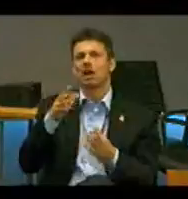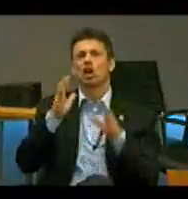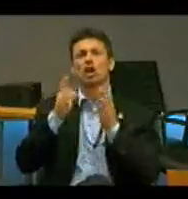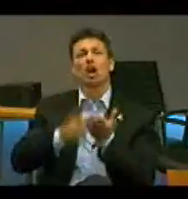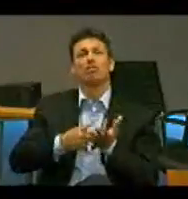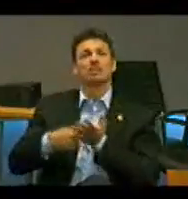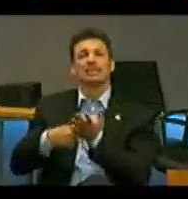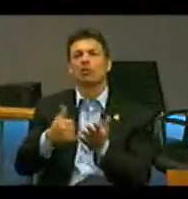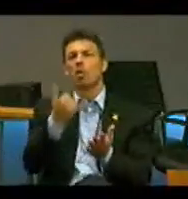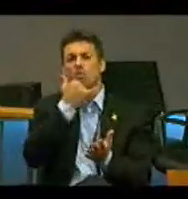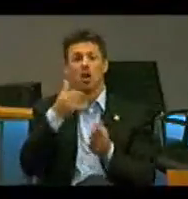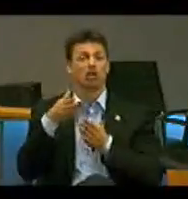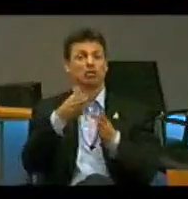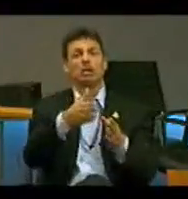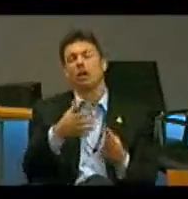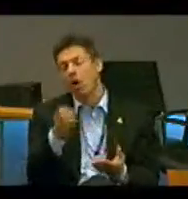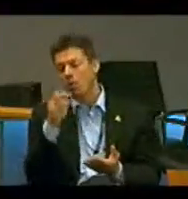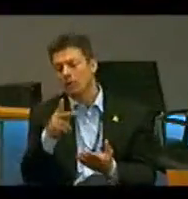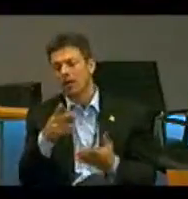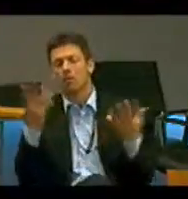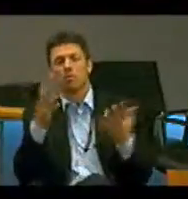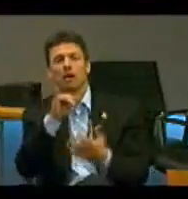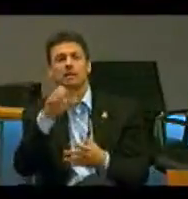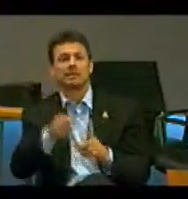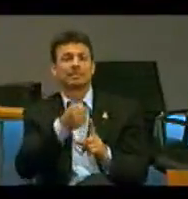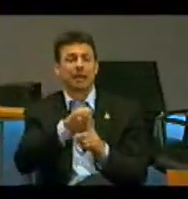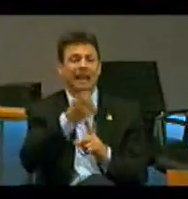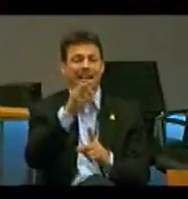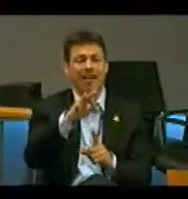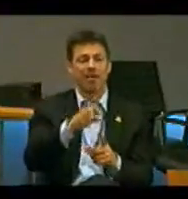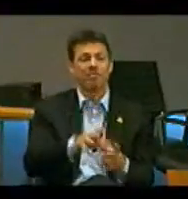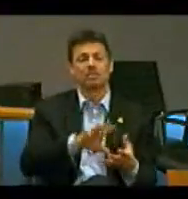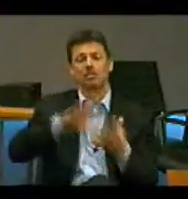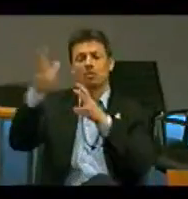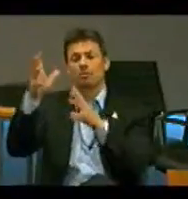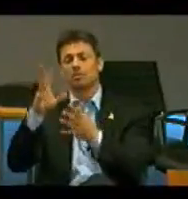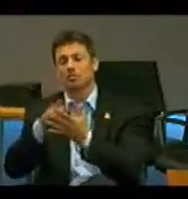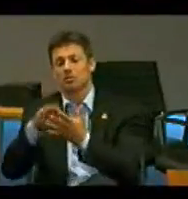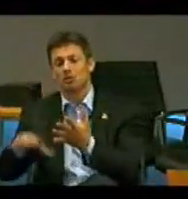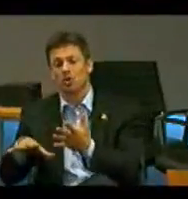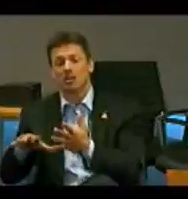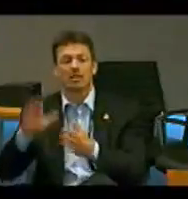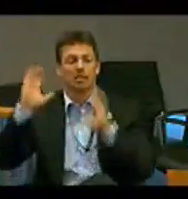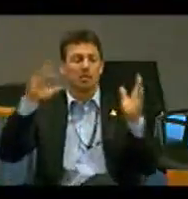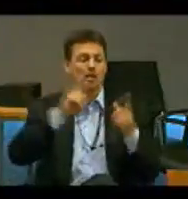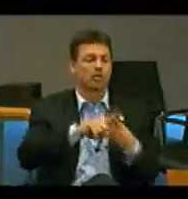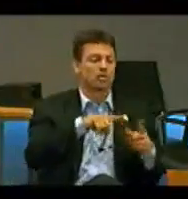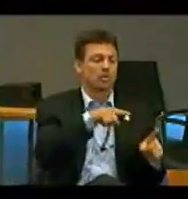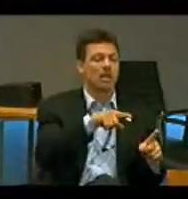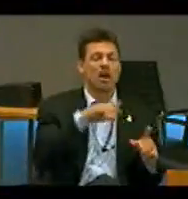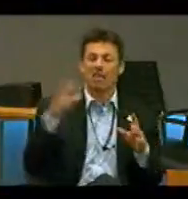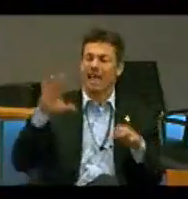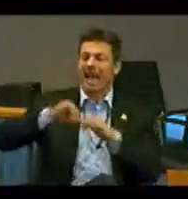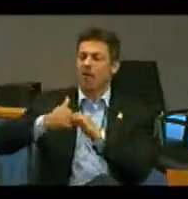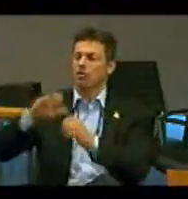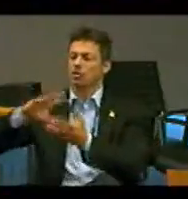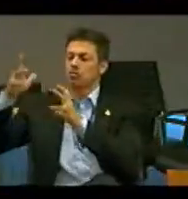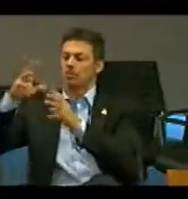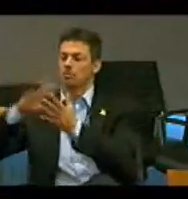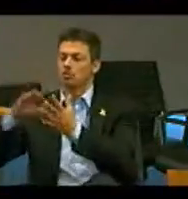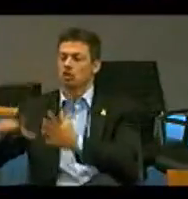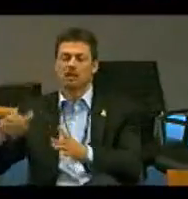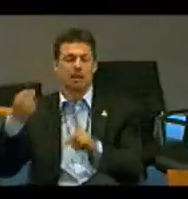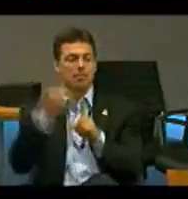when we try to say, okay, well, what is the impact of the disruptive students on the non-disruptive students? Instead, our conversation really